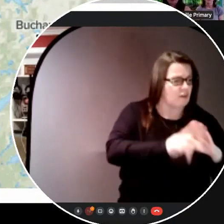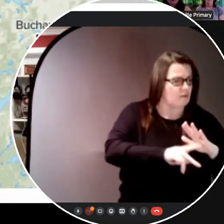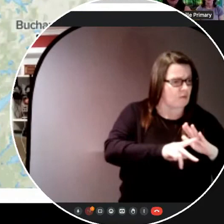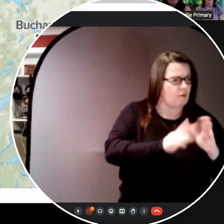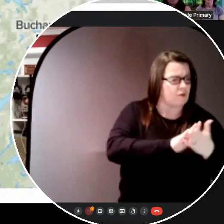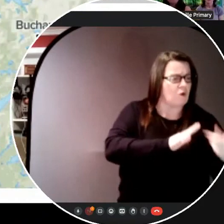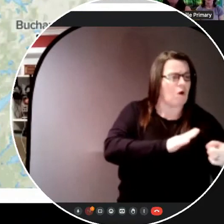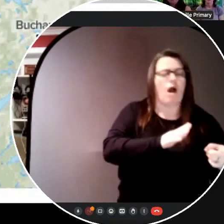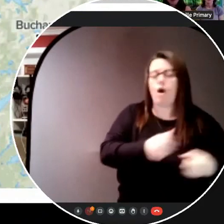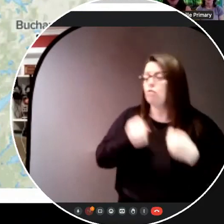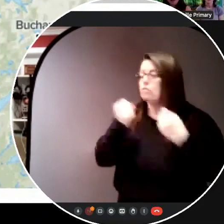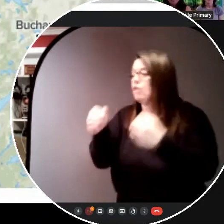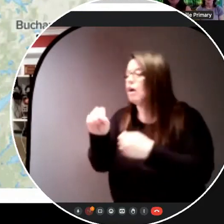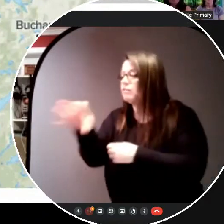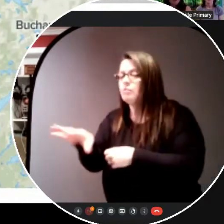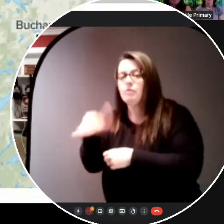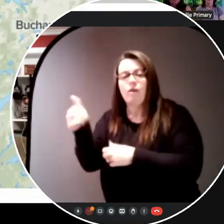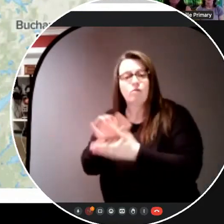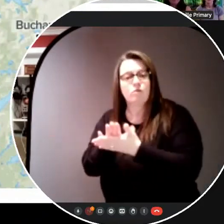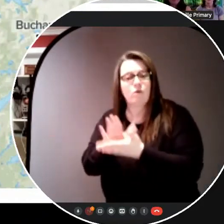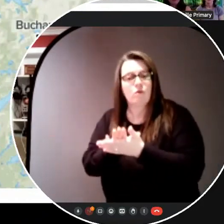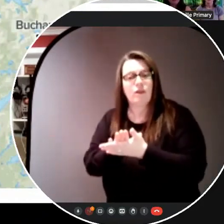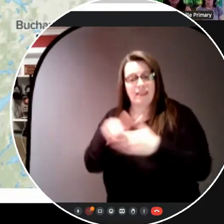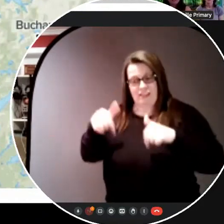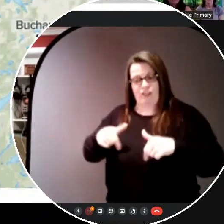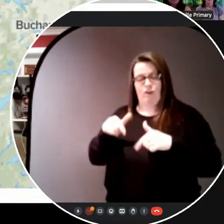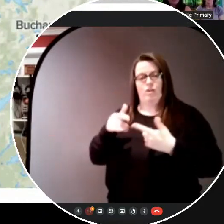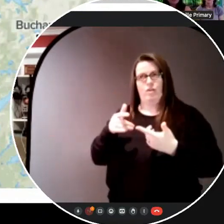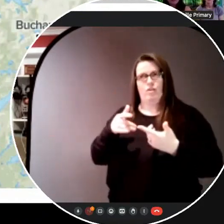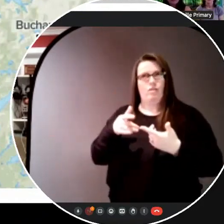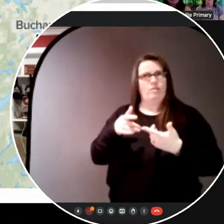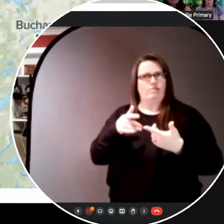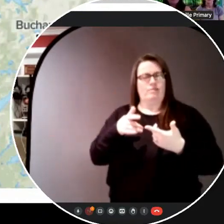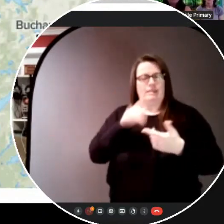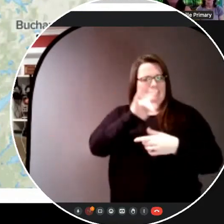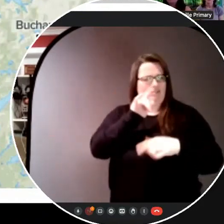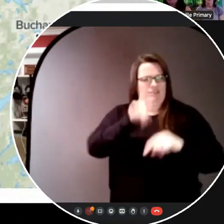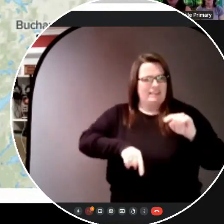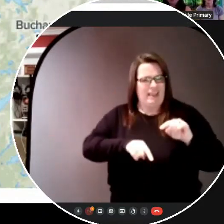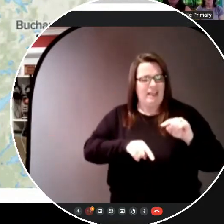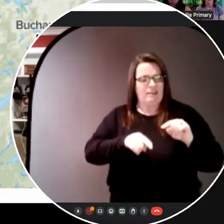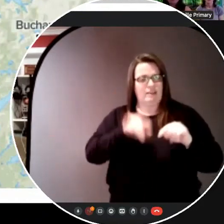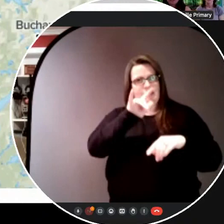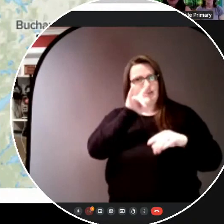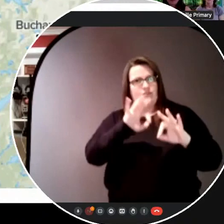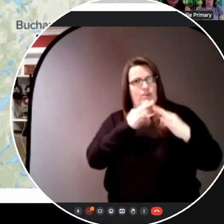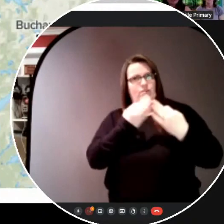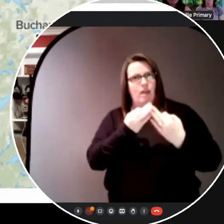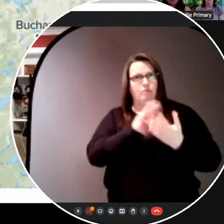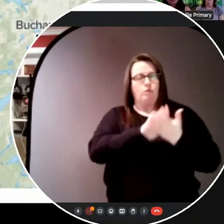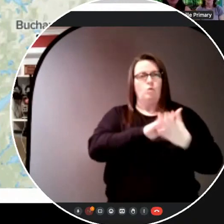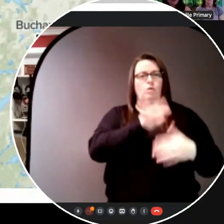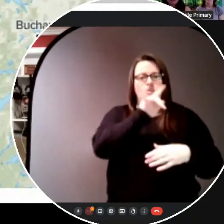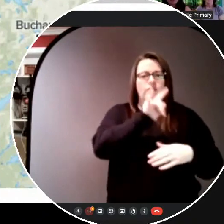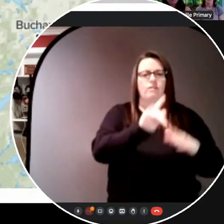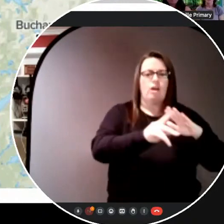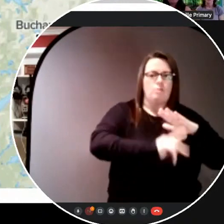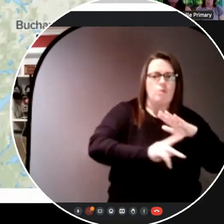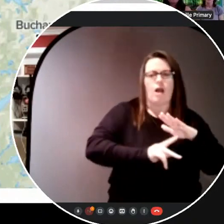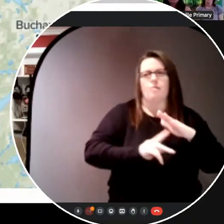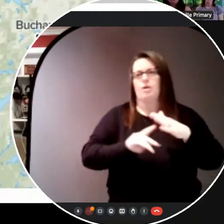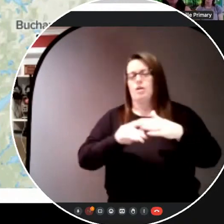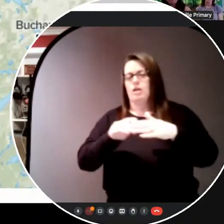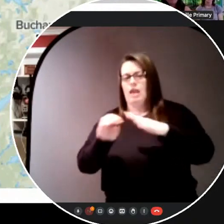avail of this programming. But for us, the family schools, Stephenville's family of schools, Stephenville Primary School, Stephenville Elementary School, Middle School, and High